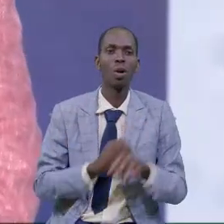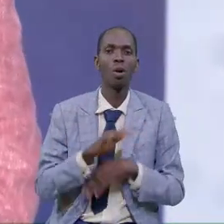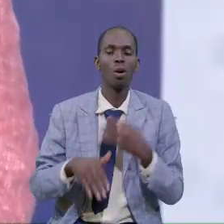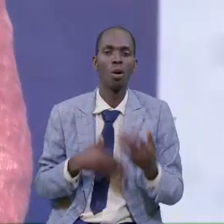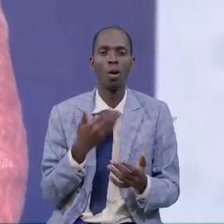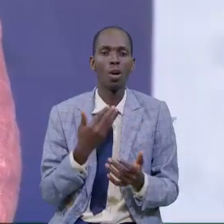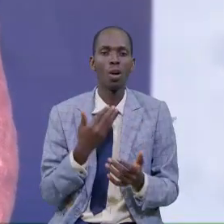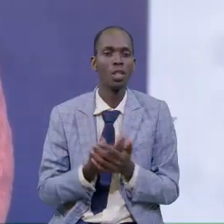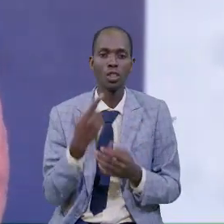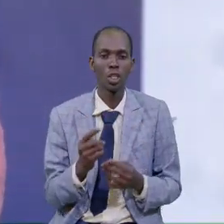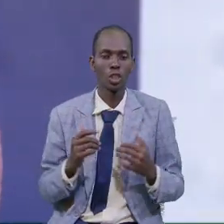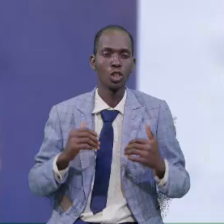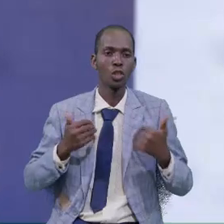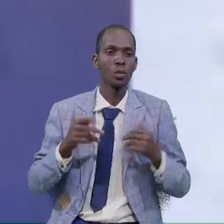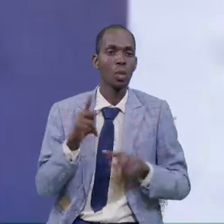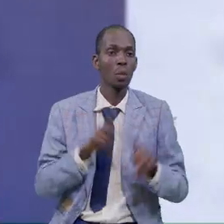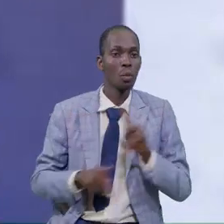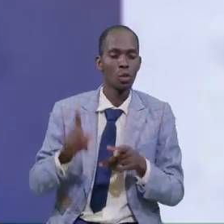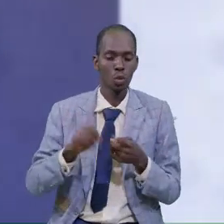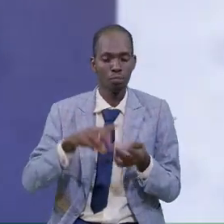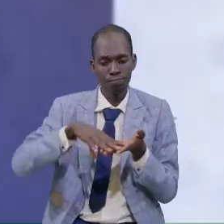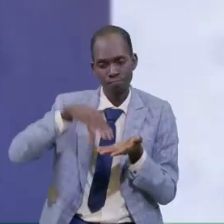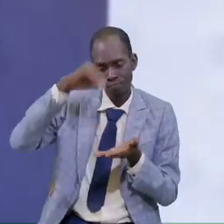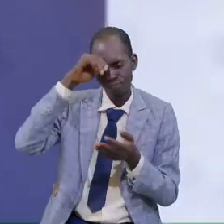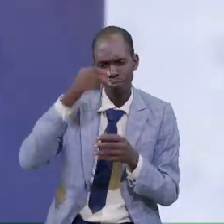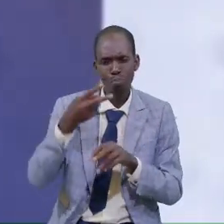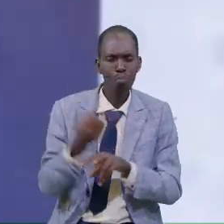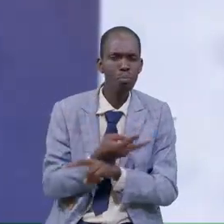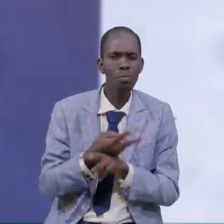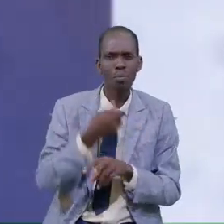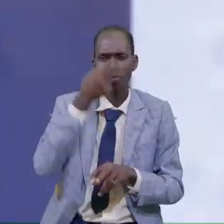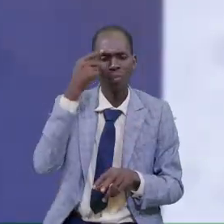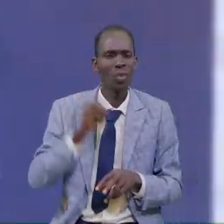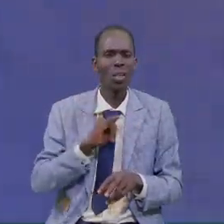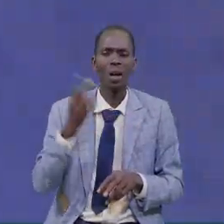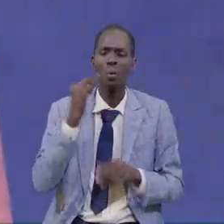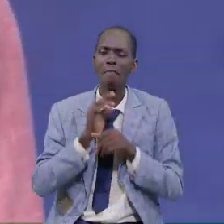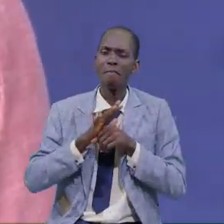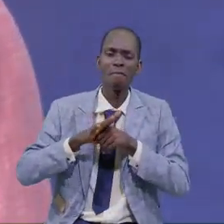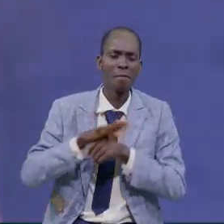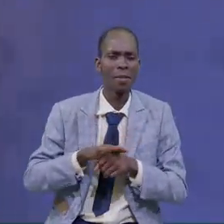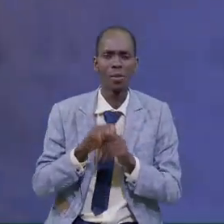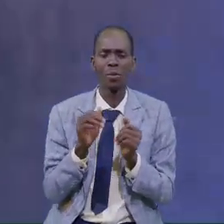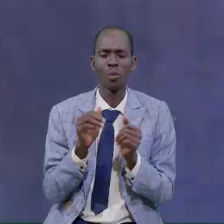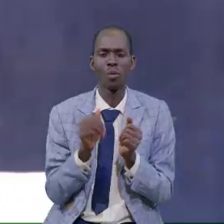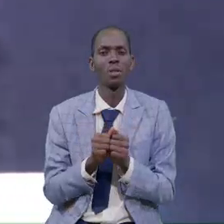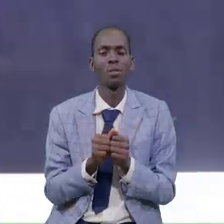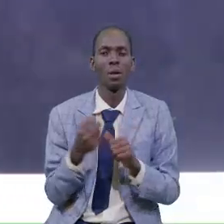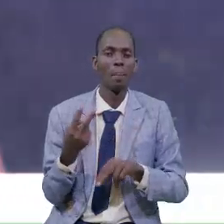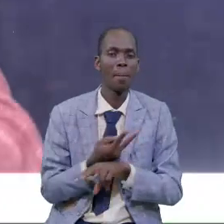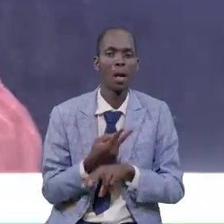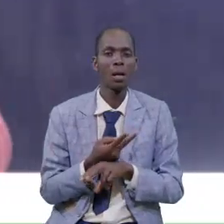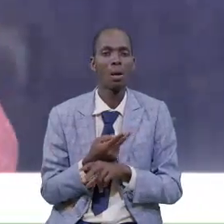learn mathematics, because I was drunk with mathematics. But I had my whip in